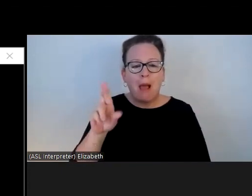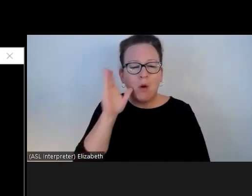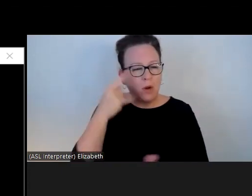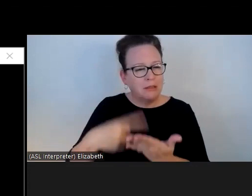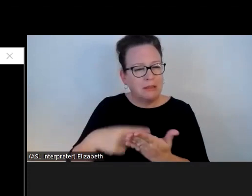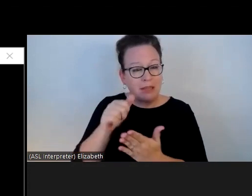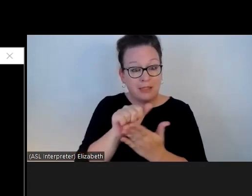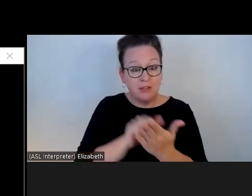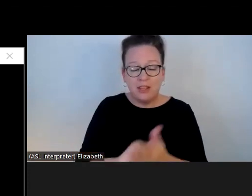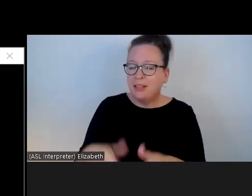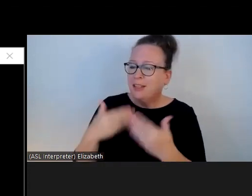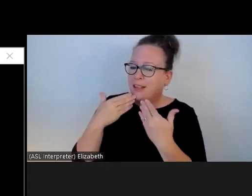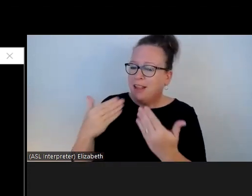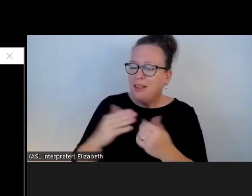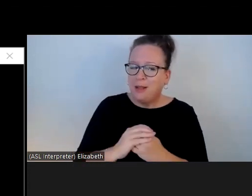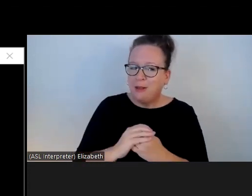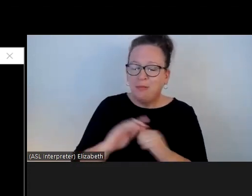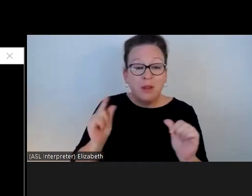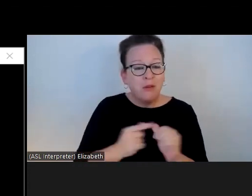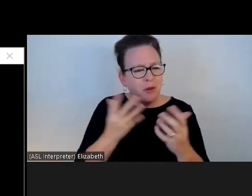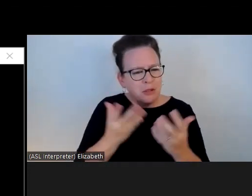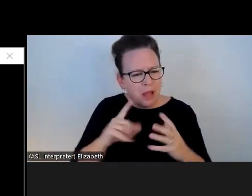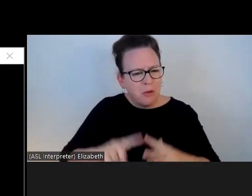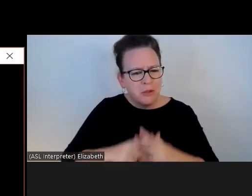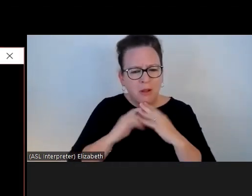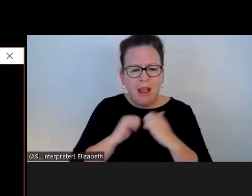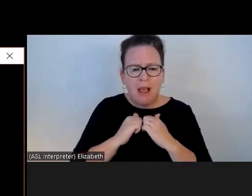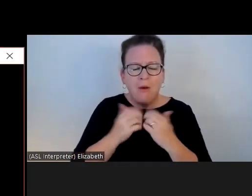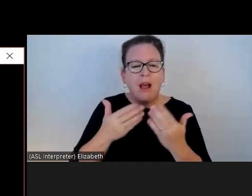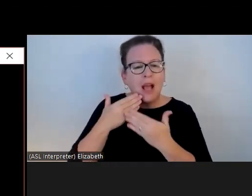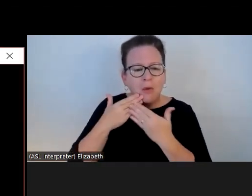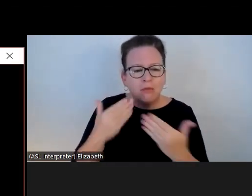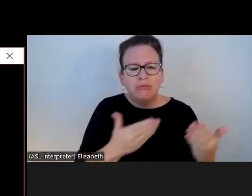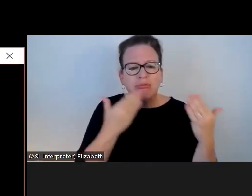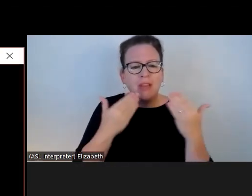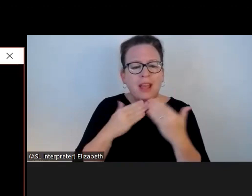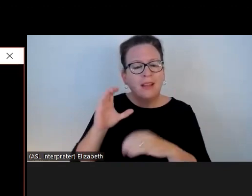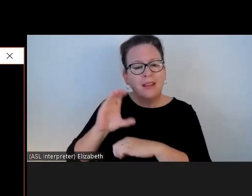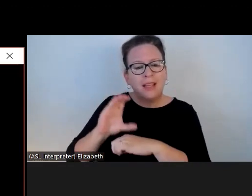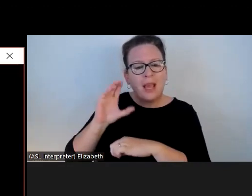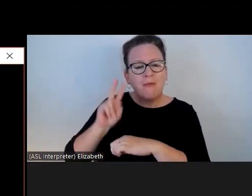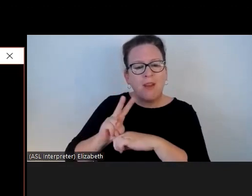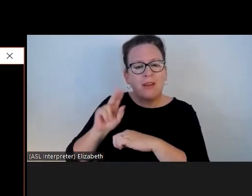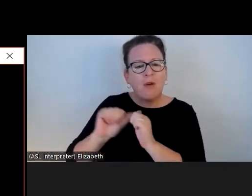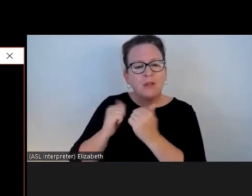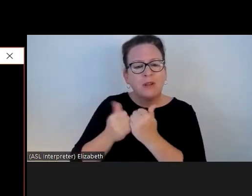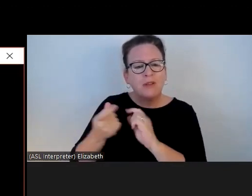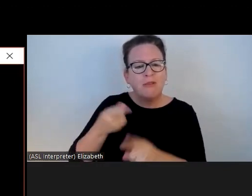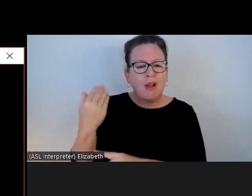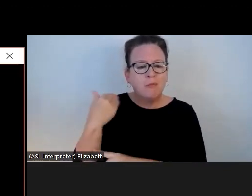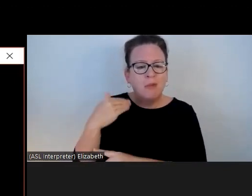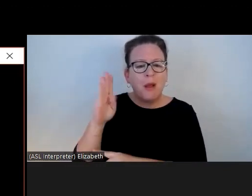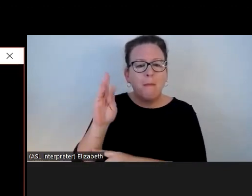Thank you. But first I want to do a couple things. One is thank the Cape Verdean Association of Brockton. This is our